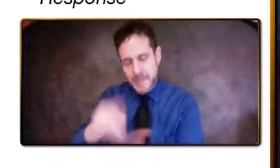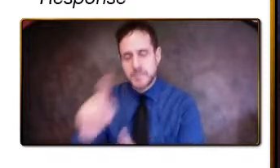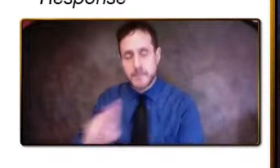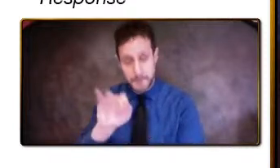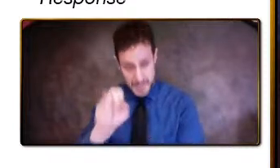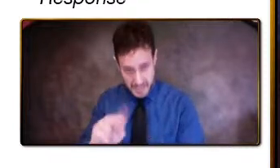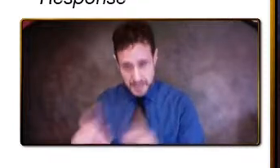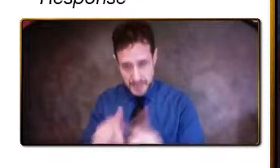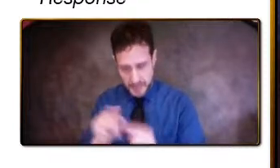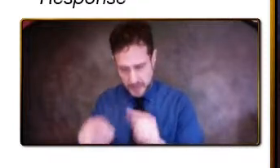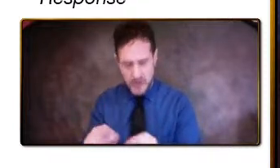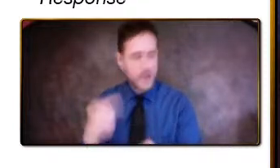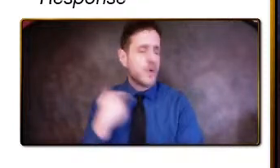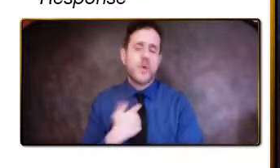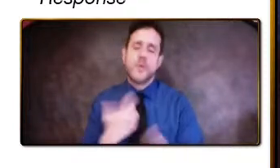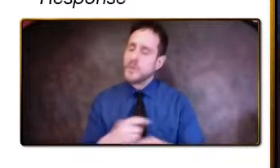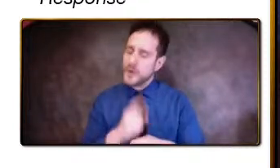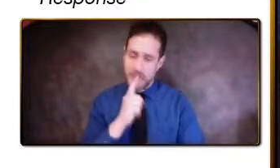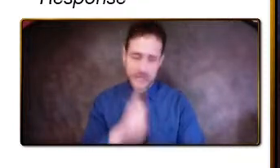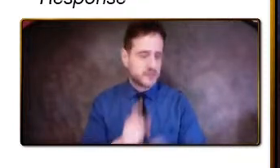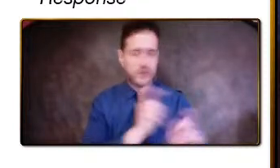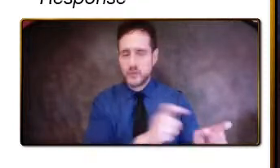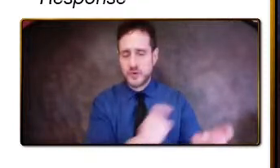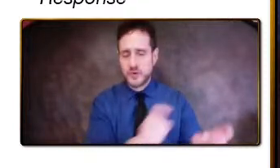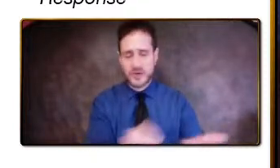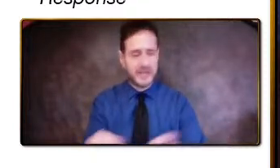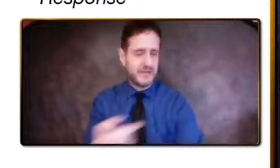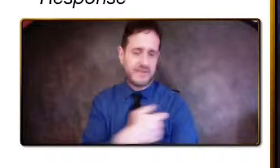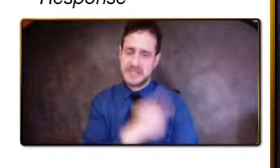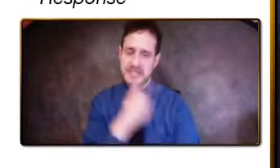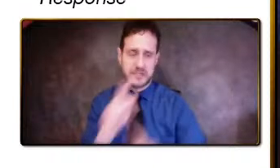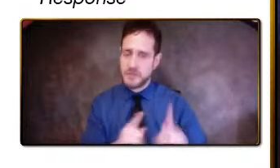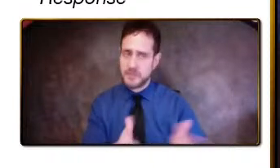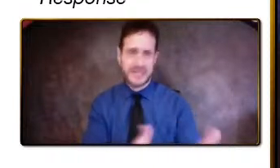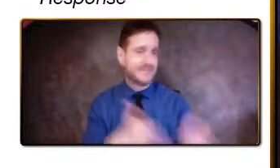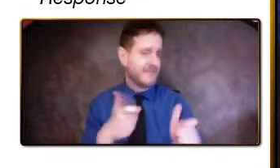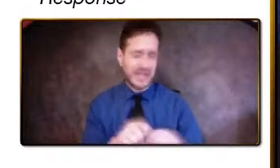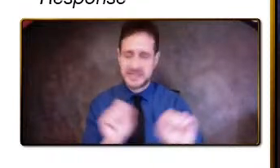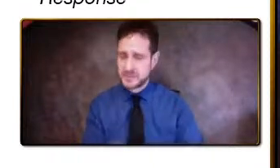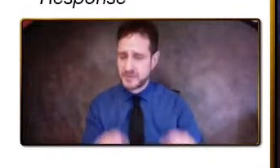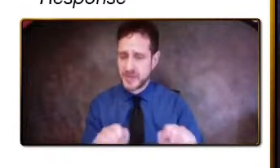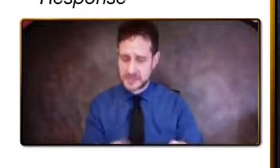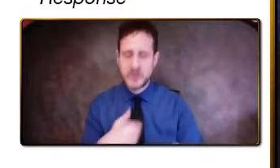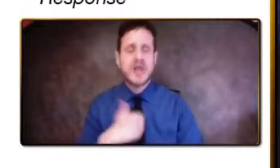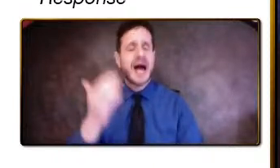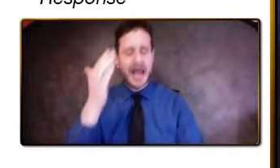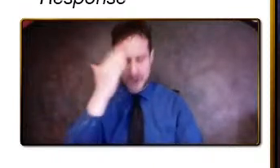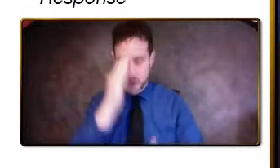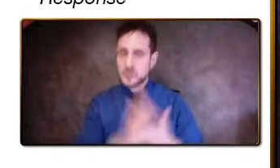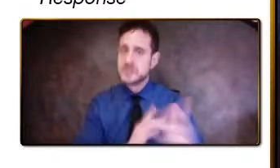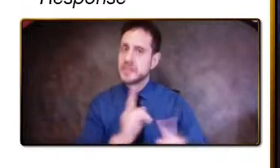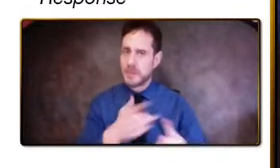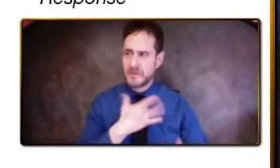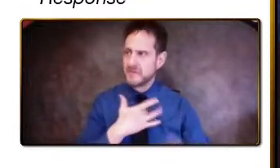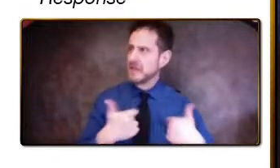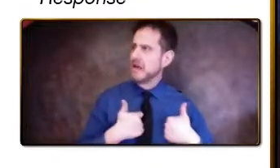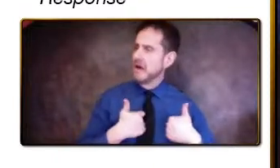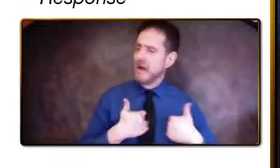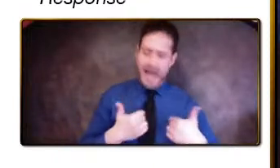that we're vaccinating everybody as fast as we possibly can. And I know the urgency that some people feel who have